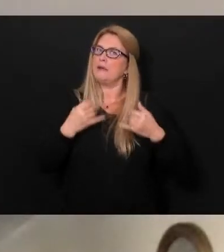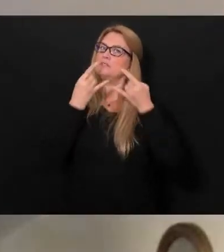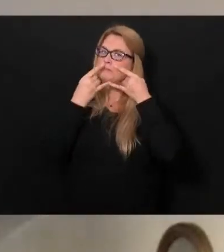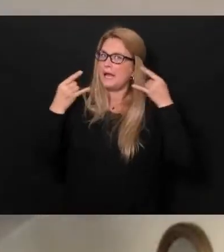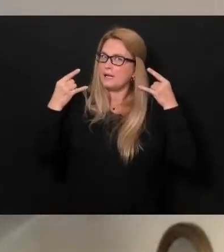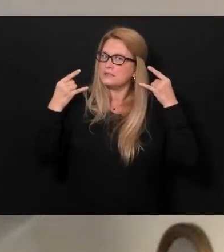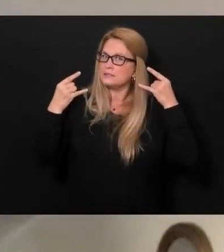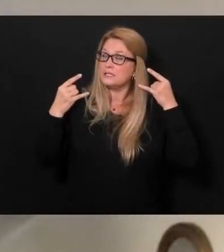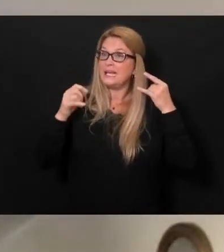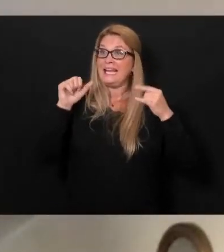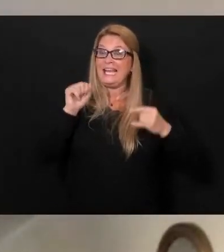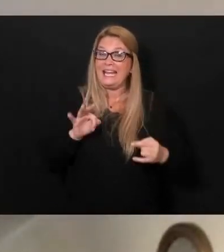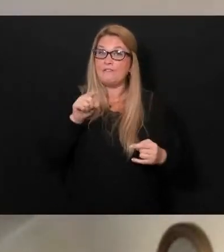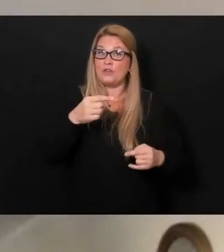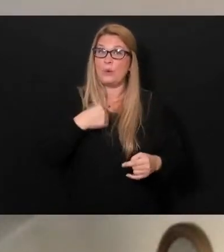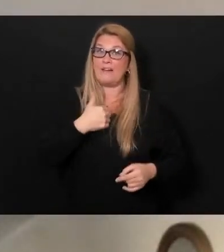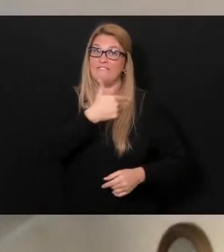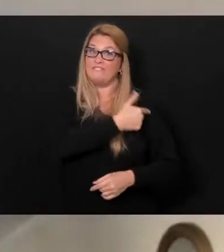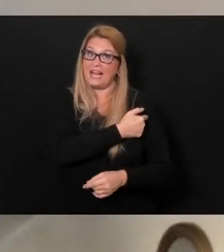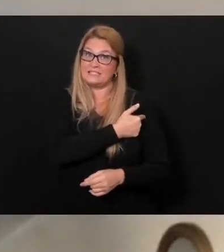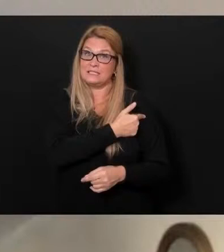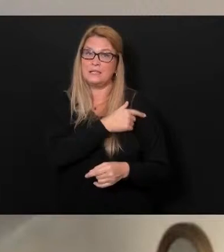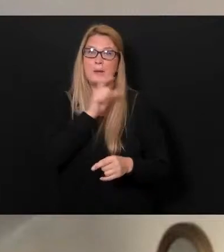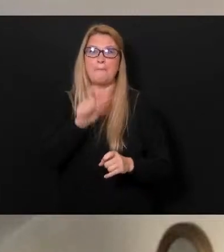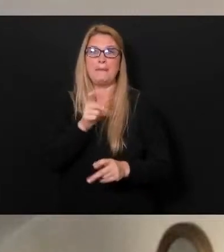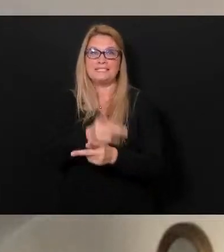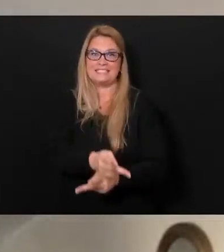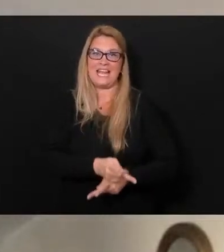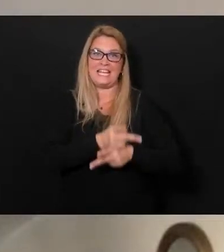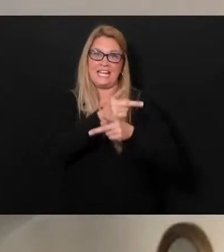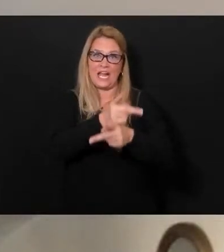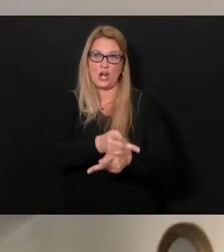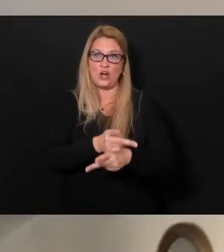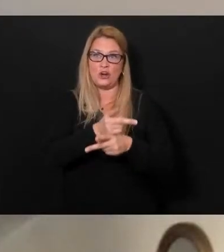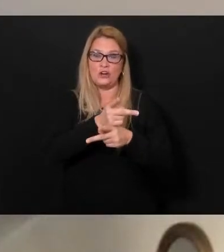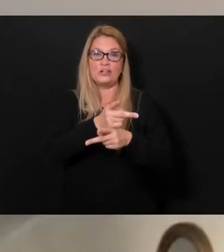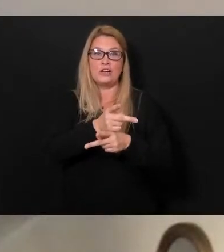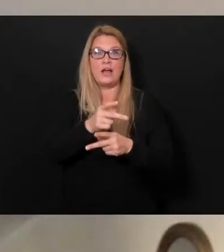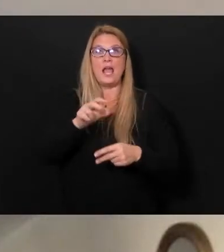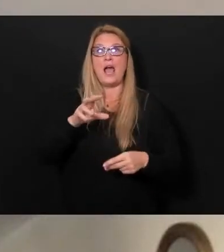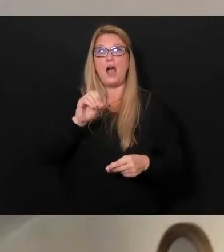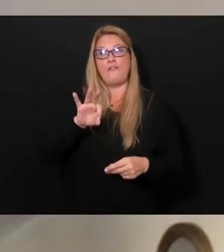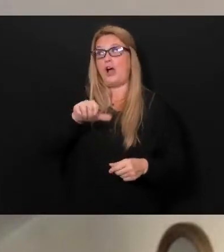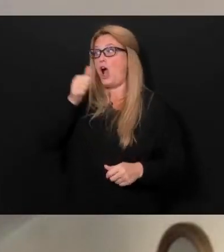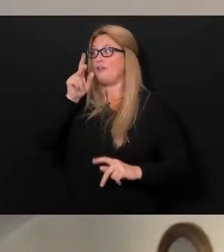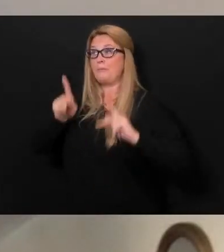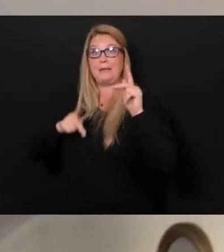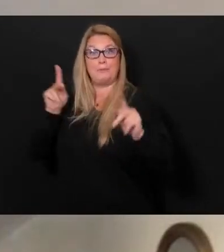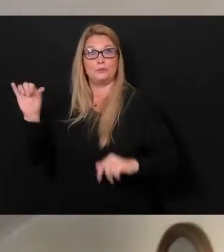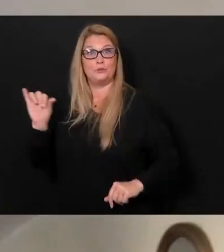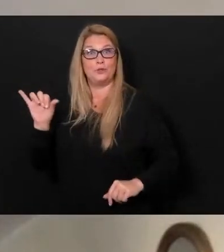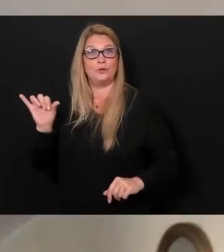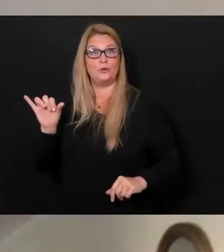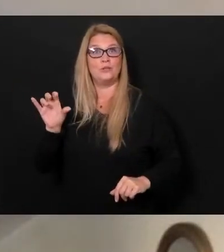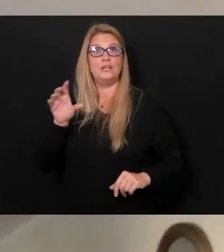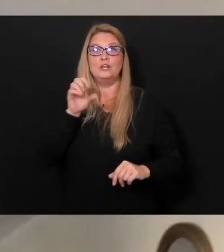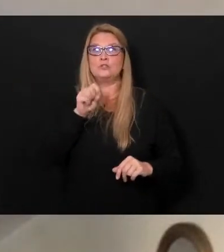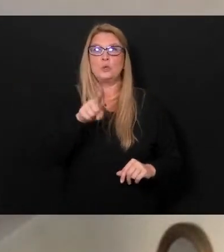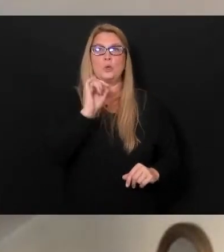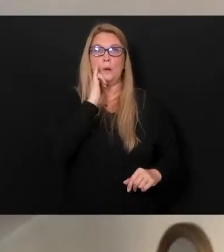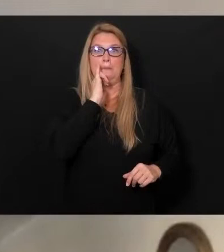get vaccinated, you still need to take care and precaution and protect other people so that you don't